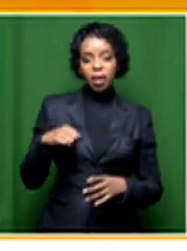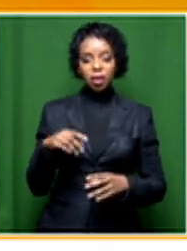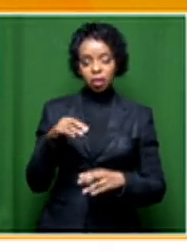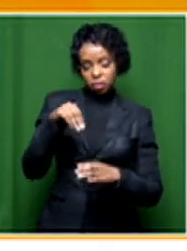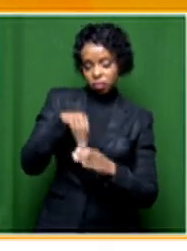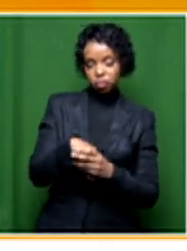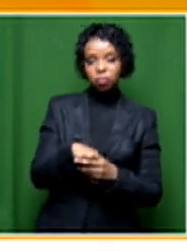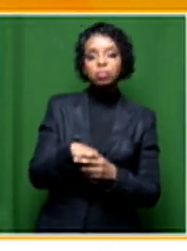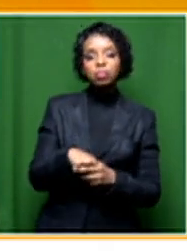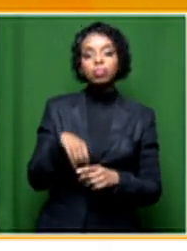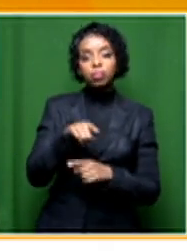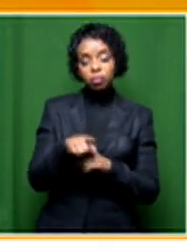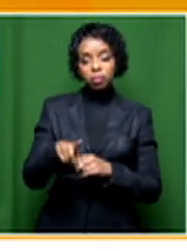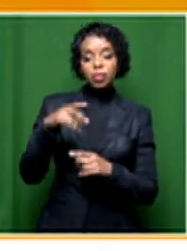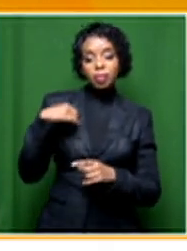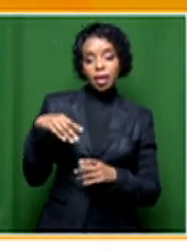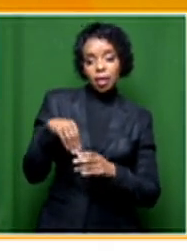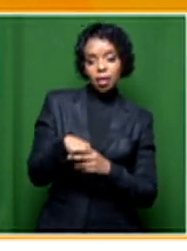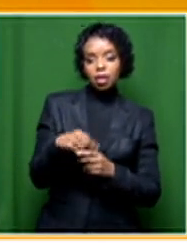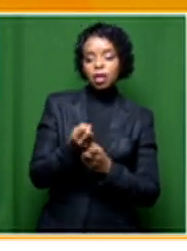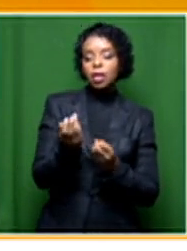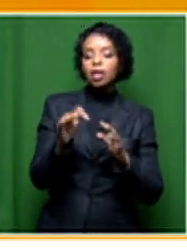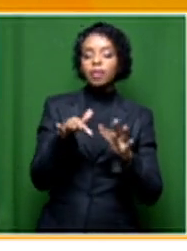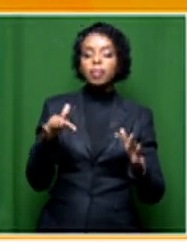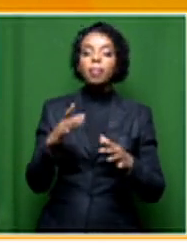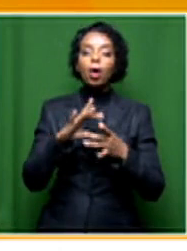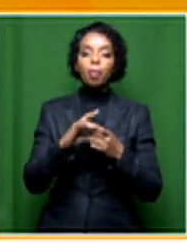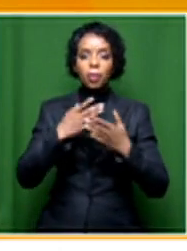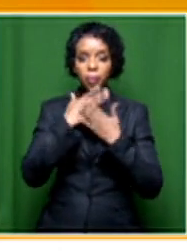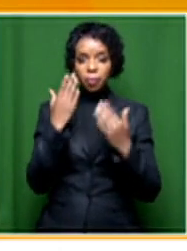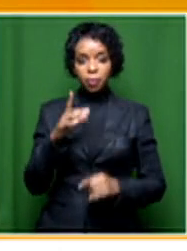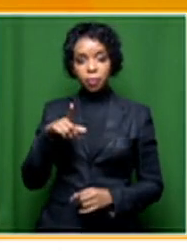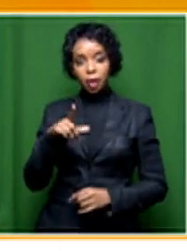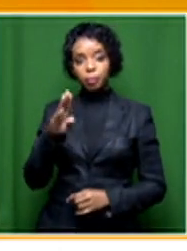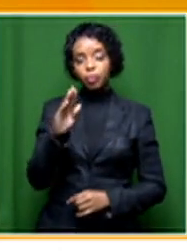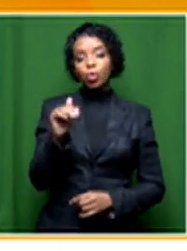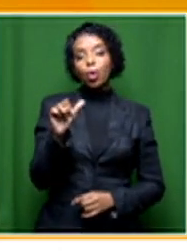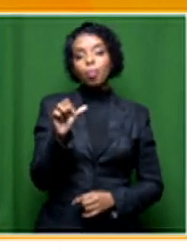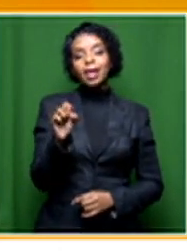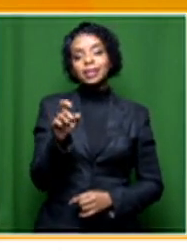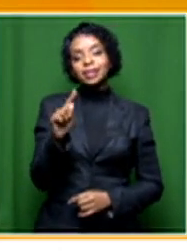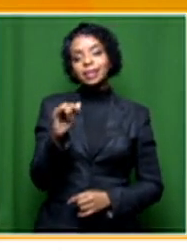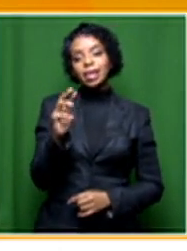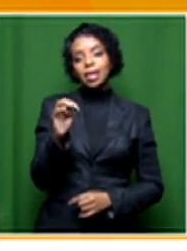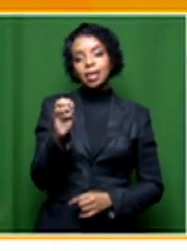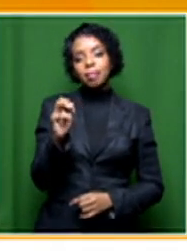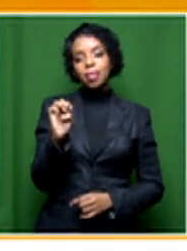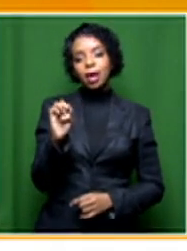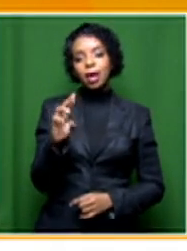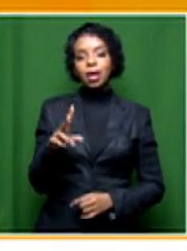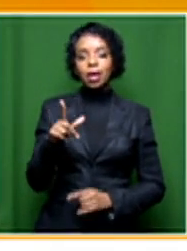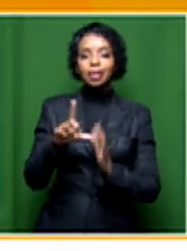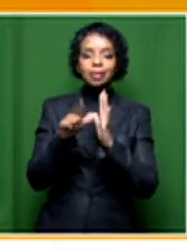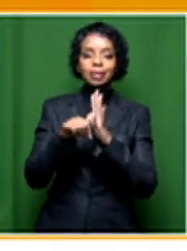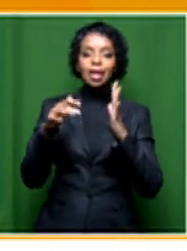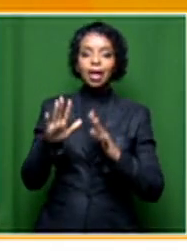bags are then distributed to homeless people. Bas Timmer, who is a fashion designer and the founder of Shelterbag South